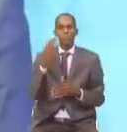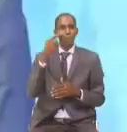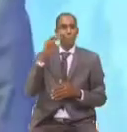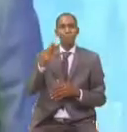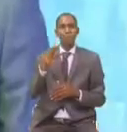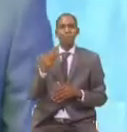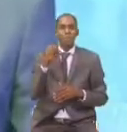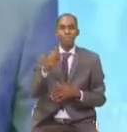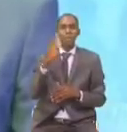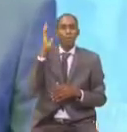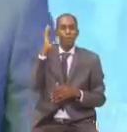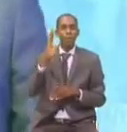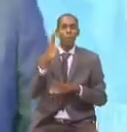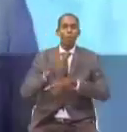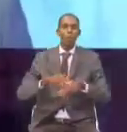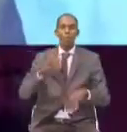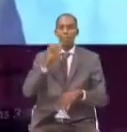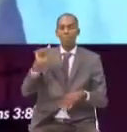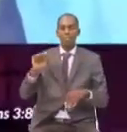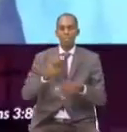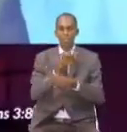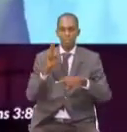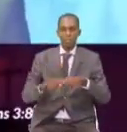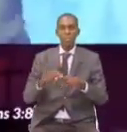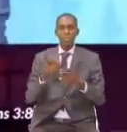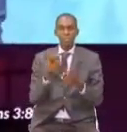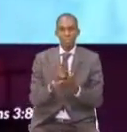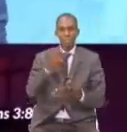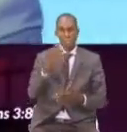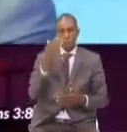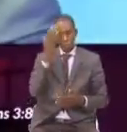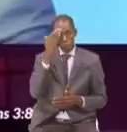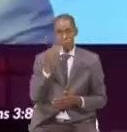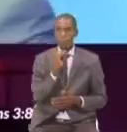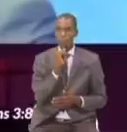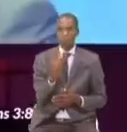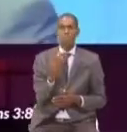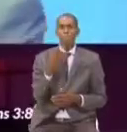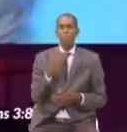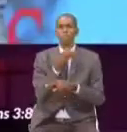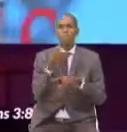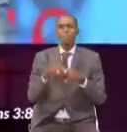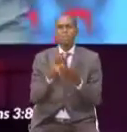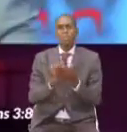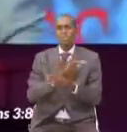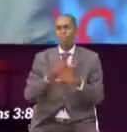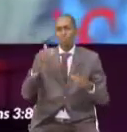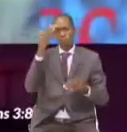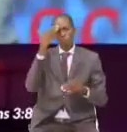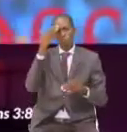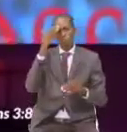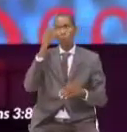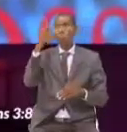shalt call a nation that thou knowest not, the nation that did not know God, the nation that